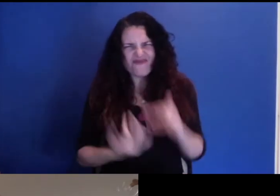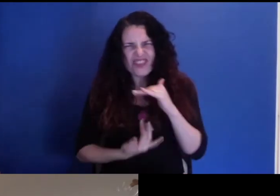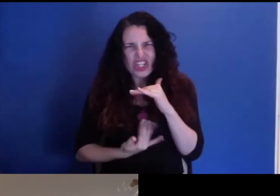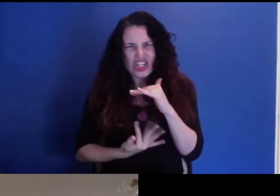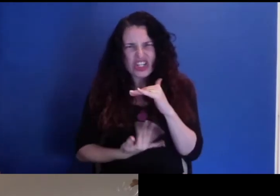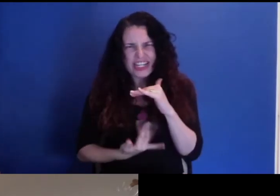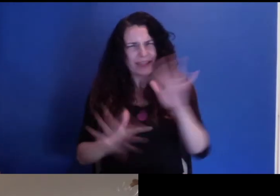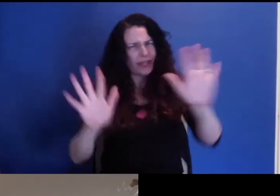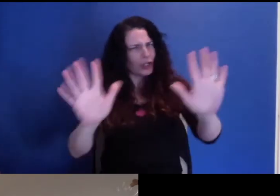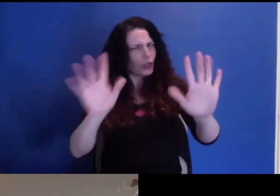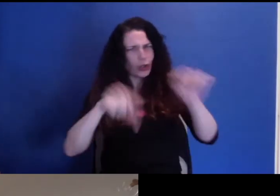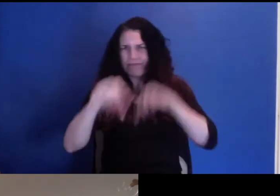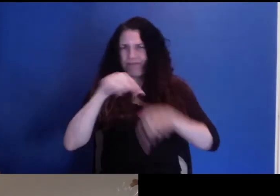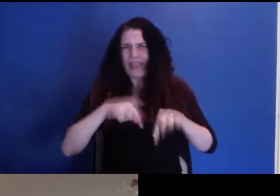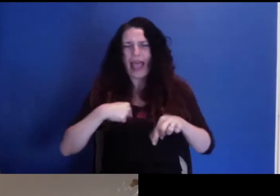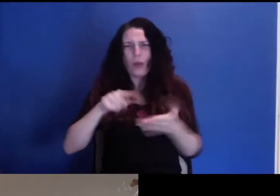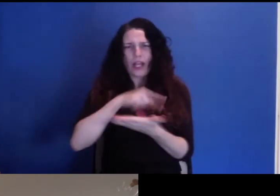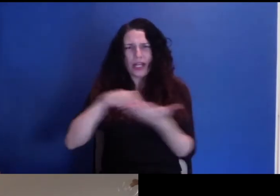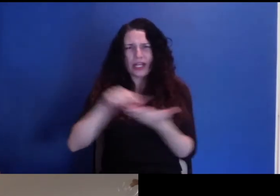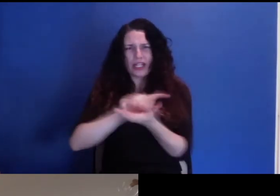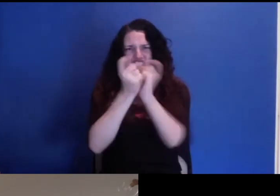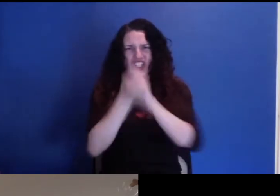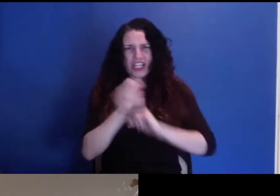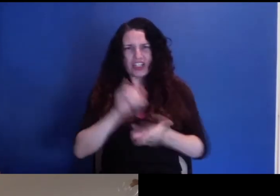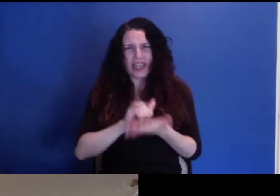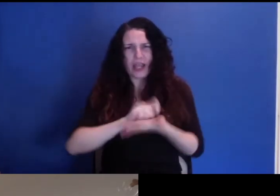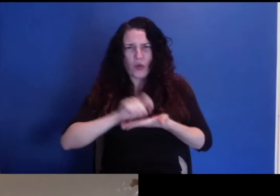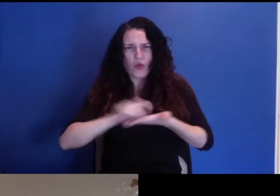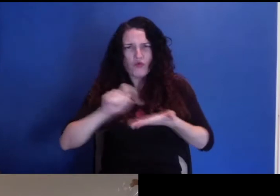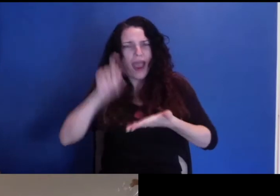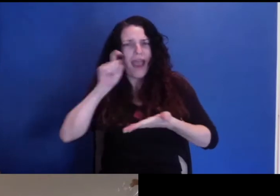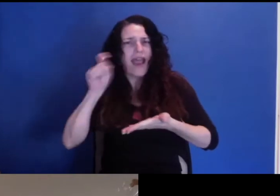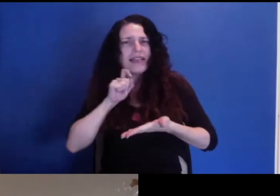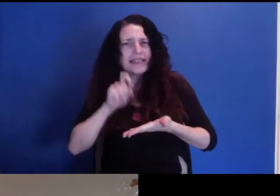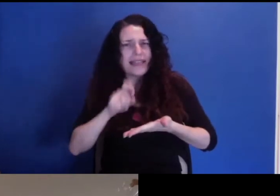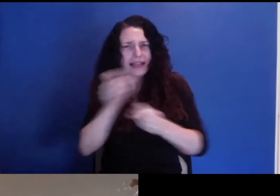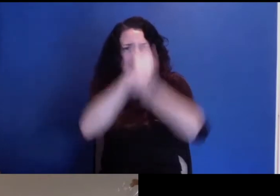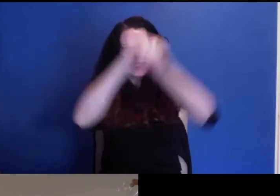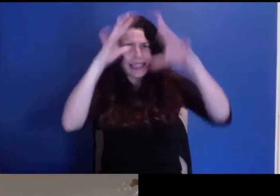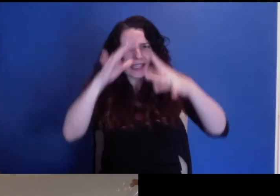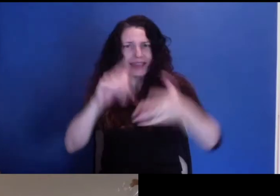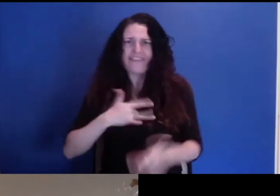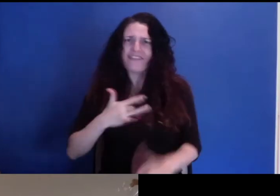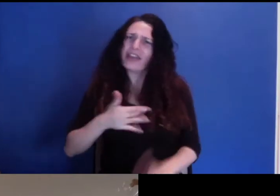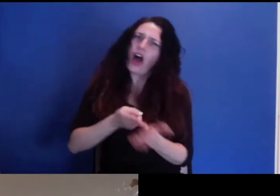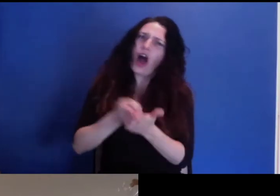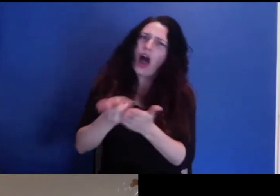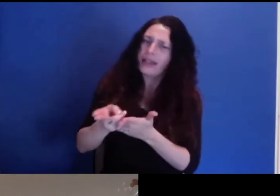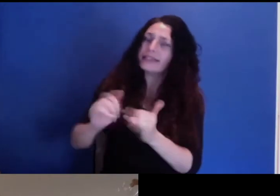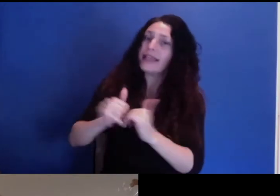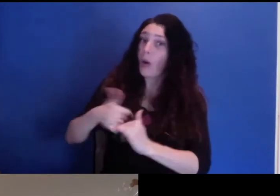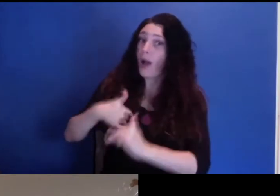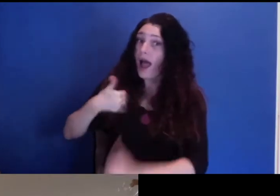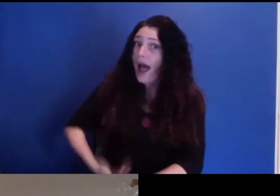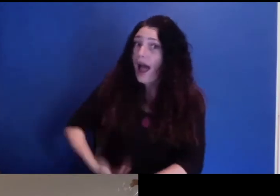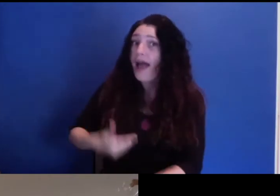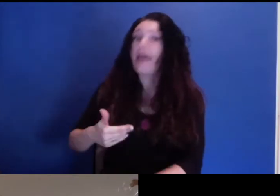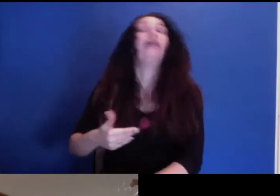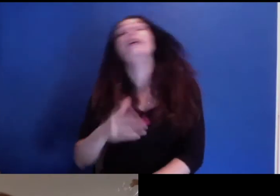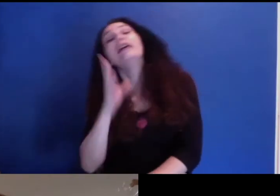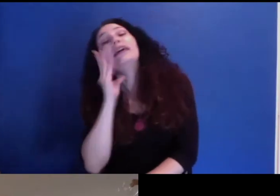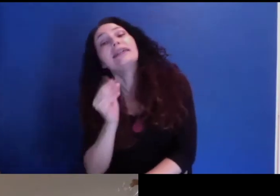of write a sex scene that felt honest and kind of how I had been experiencing sex, which is awkward,